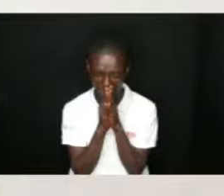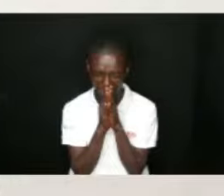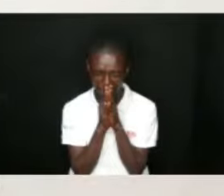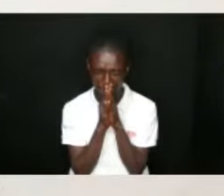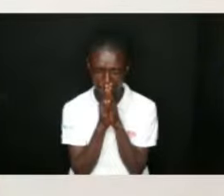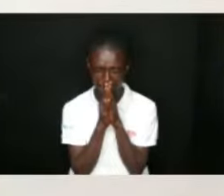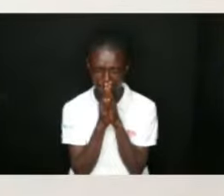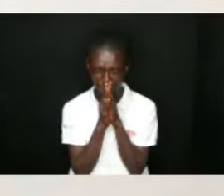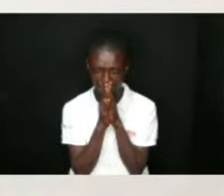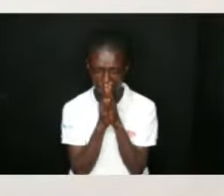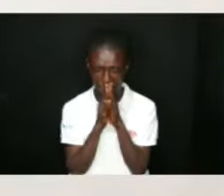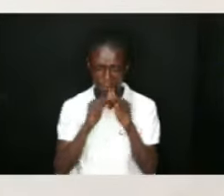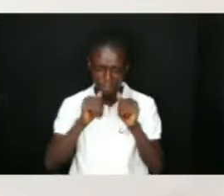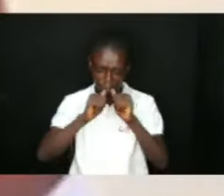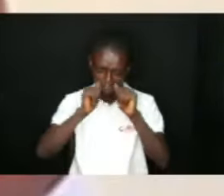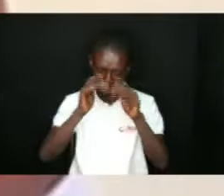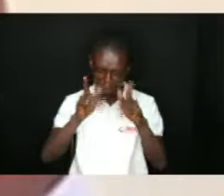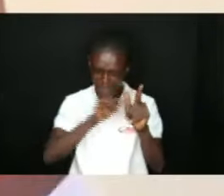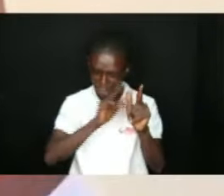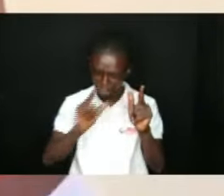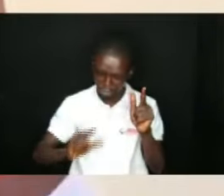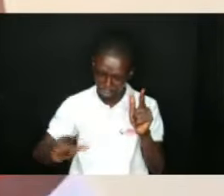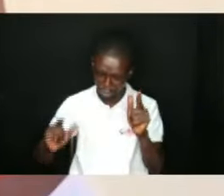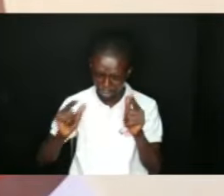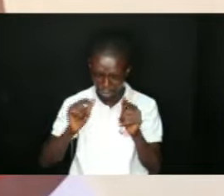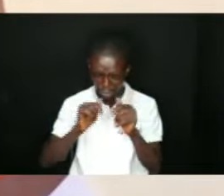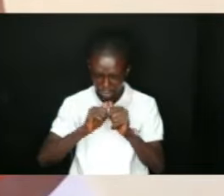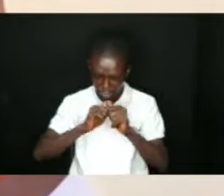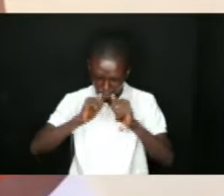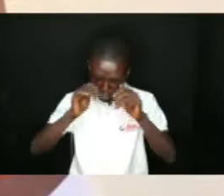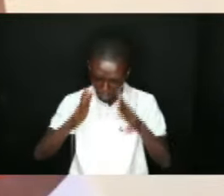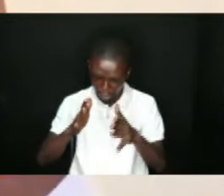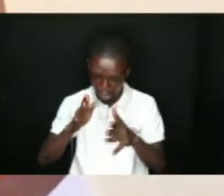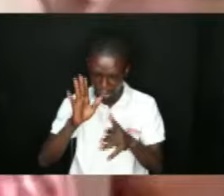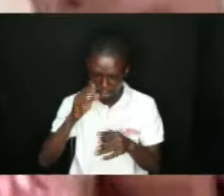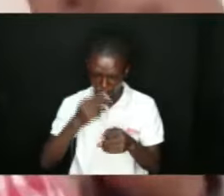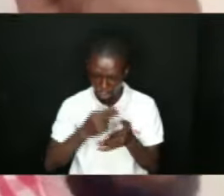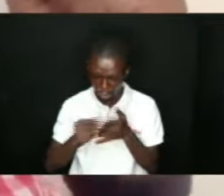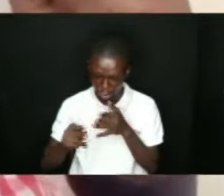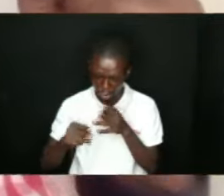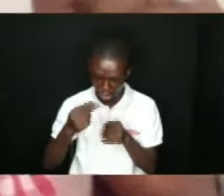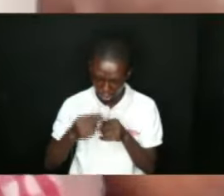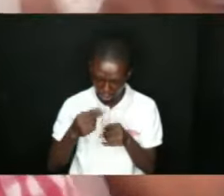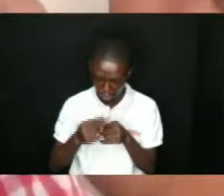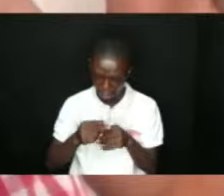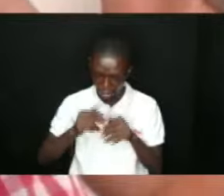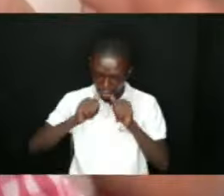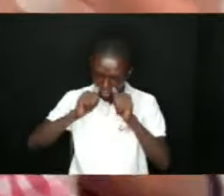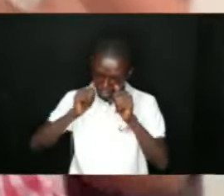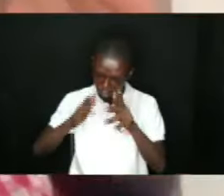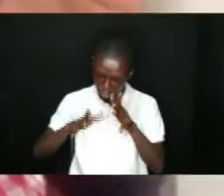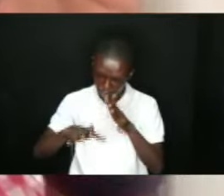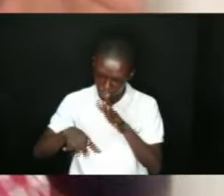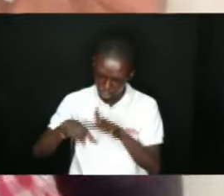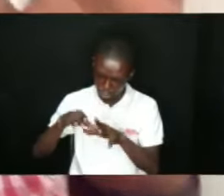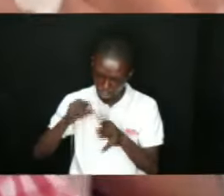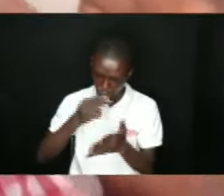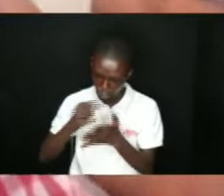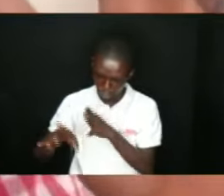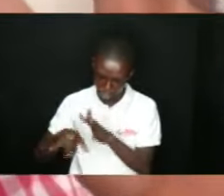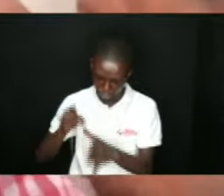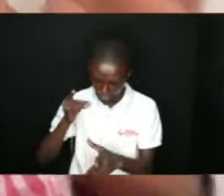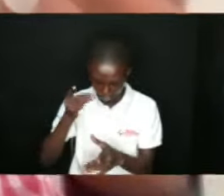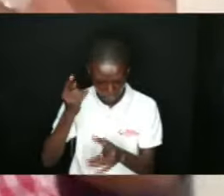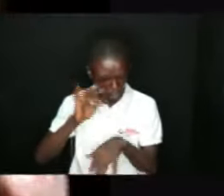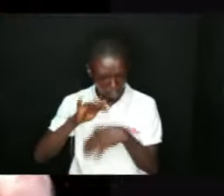Badabaha, we bless you, Lord, Rabadabahalo Shendebe, Le Madosi and